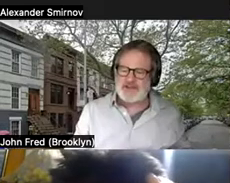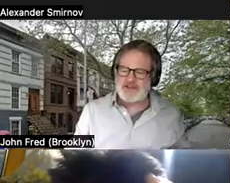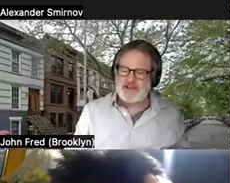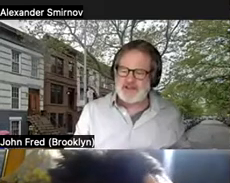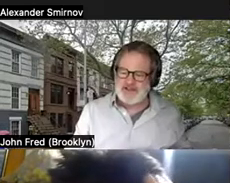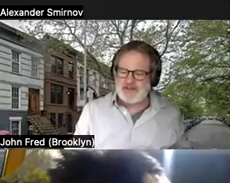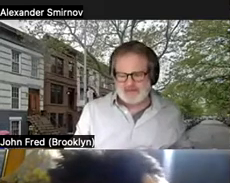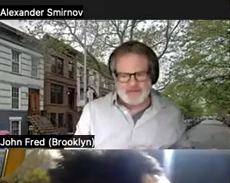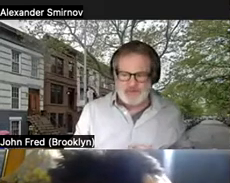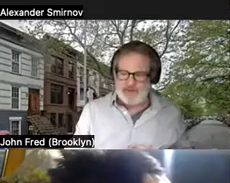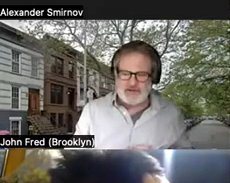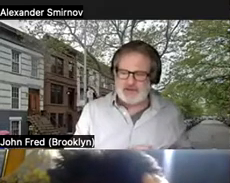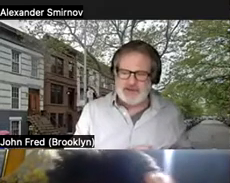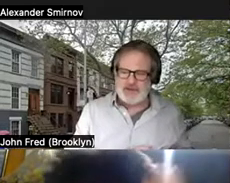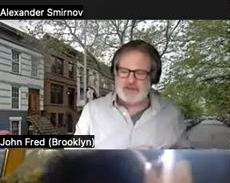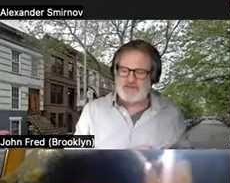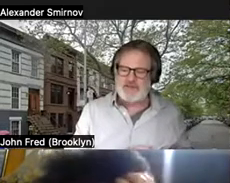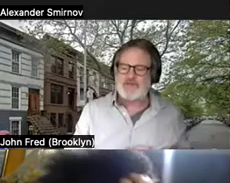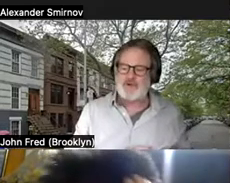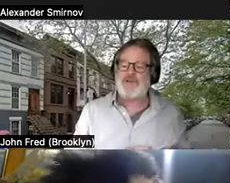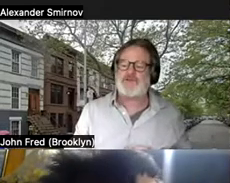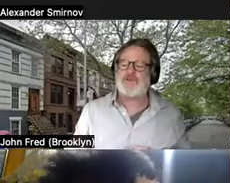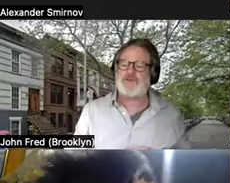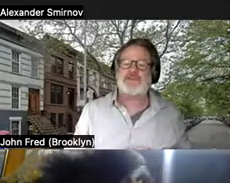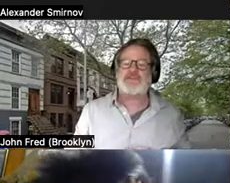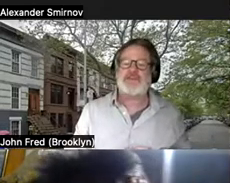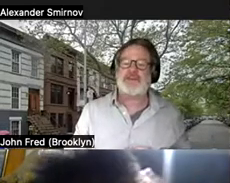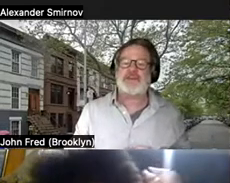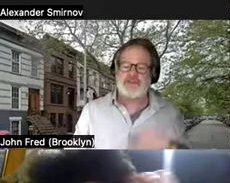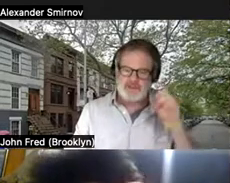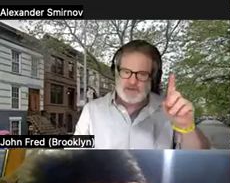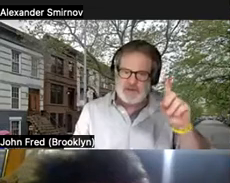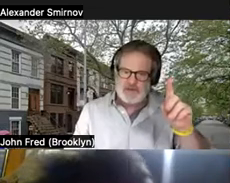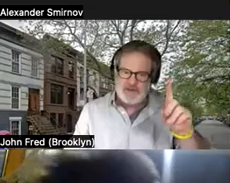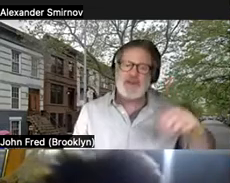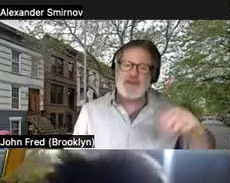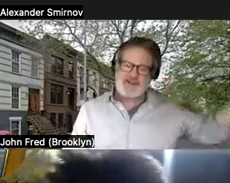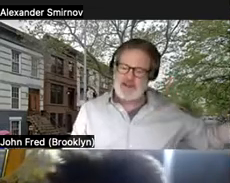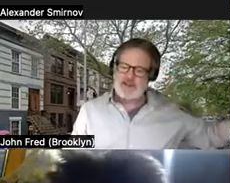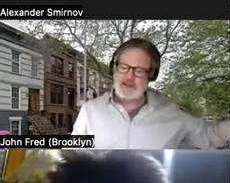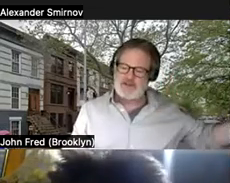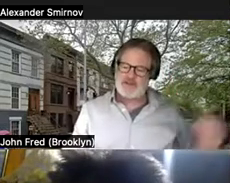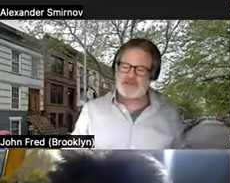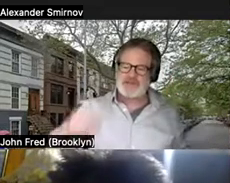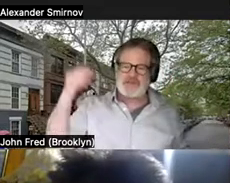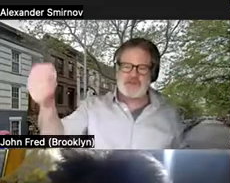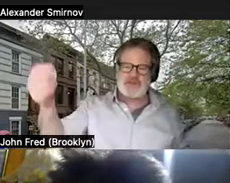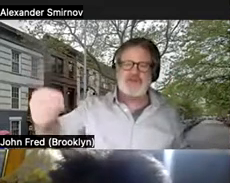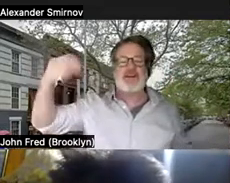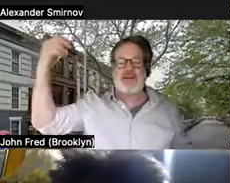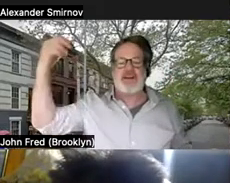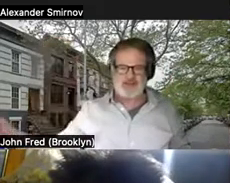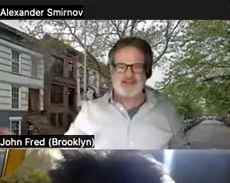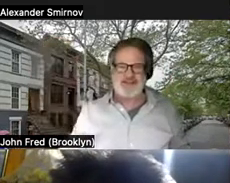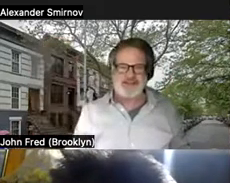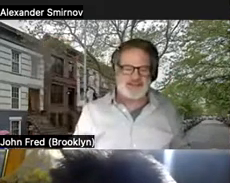whether ASL or maybe others sign language have different words for the verb to speak a sign language versus to speak